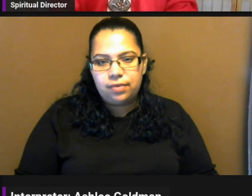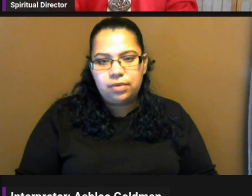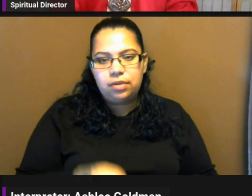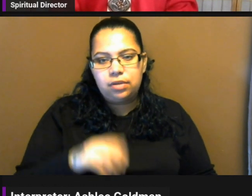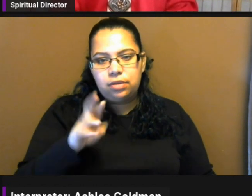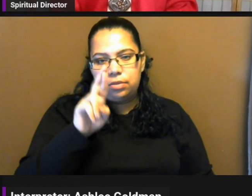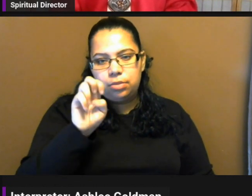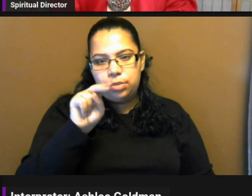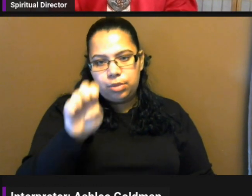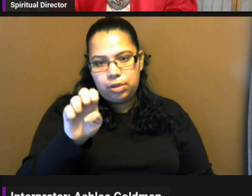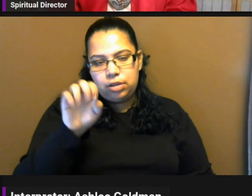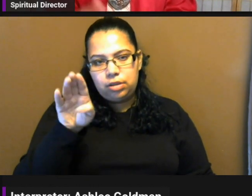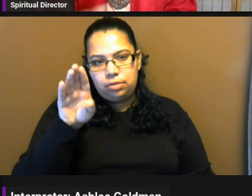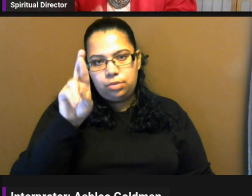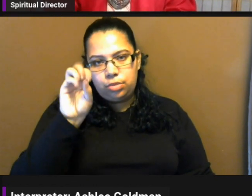Brene Brown offers us